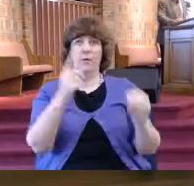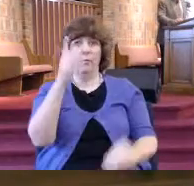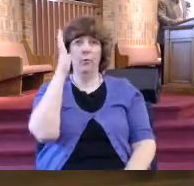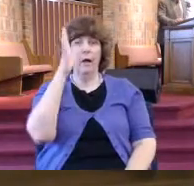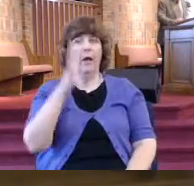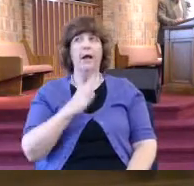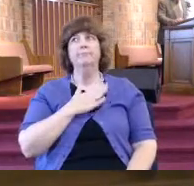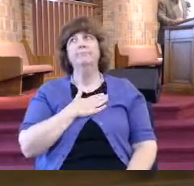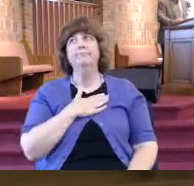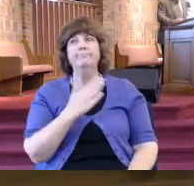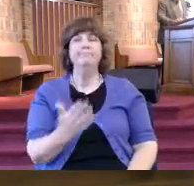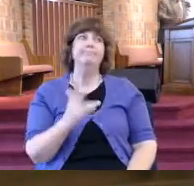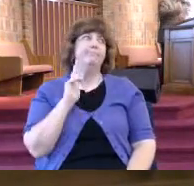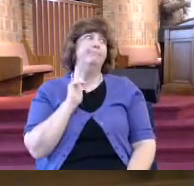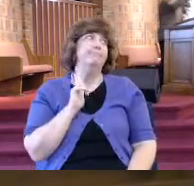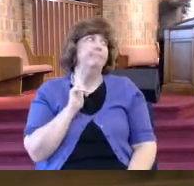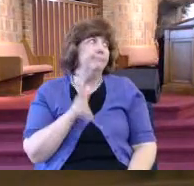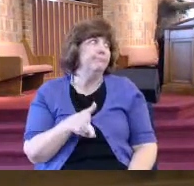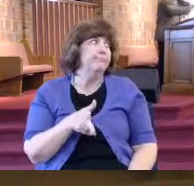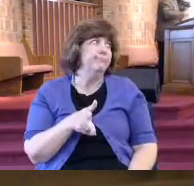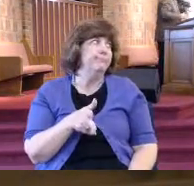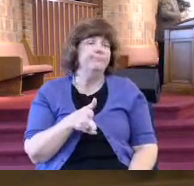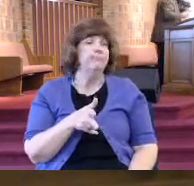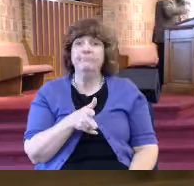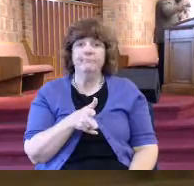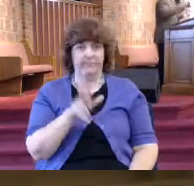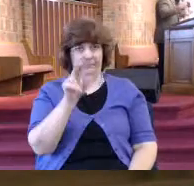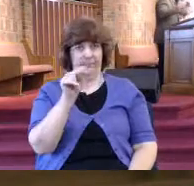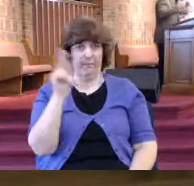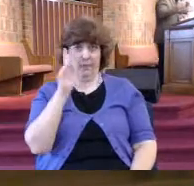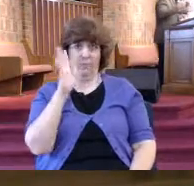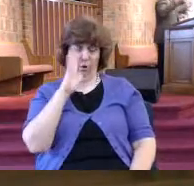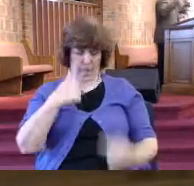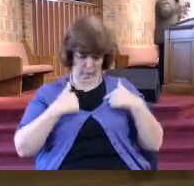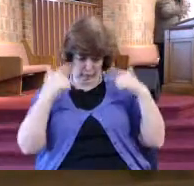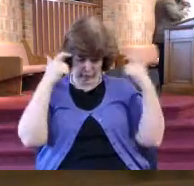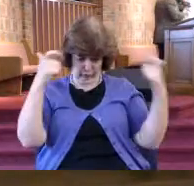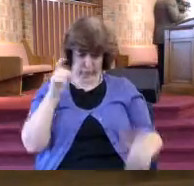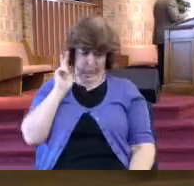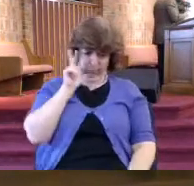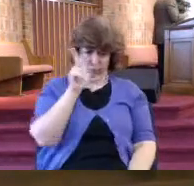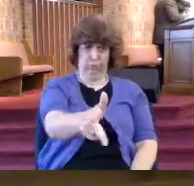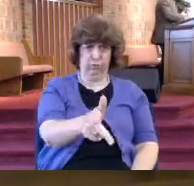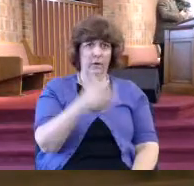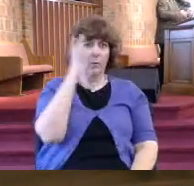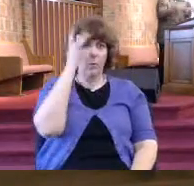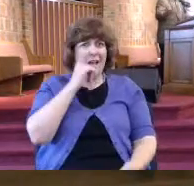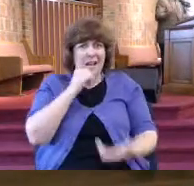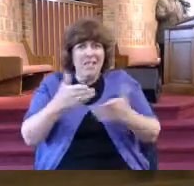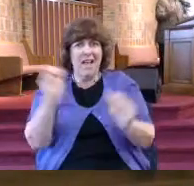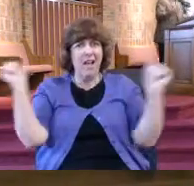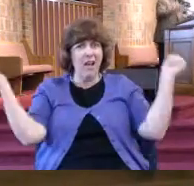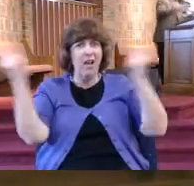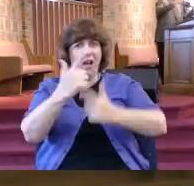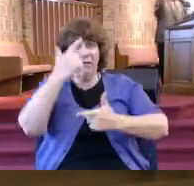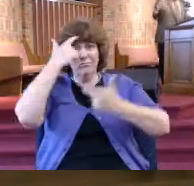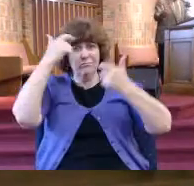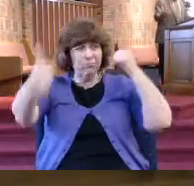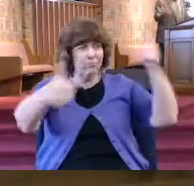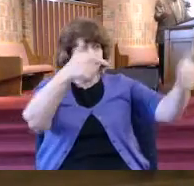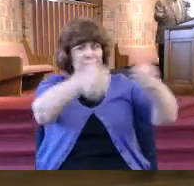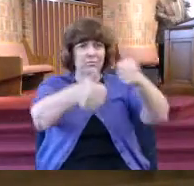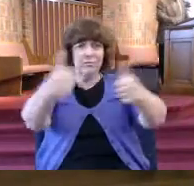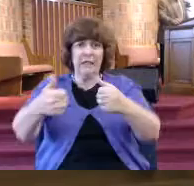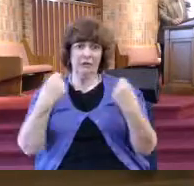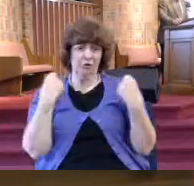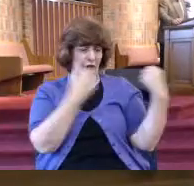to stop and wait for a light. No one wants to stop and wait. Why don't we just all get out on the road and drive wherever we want, however